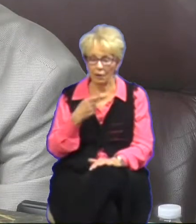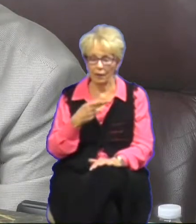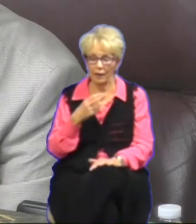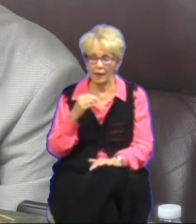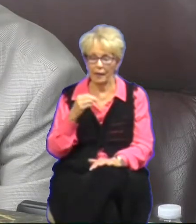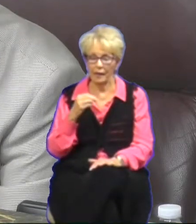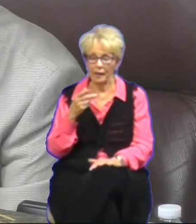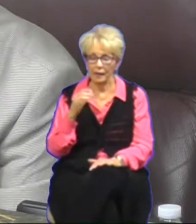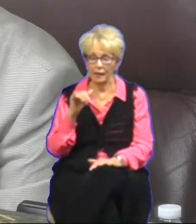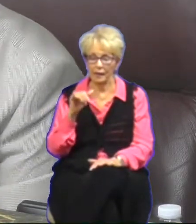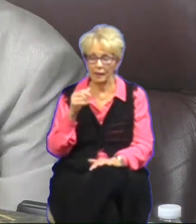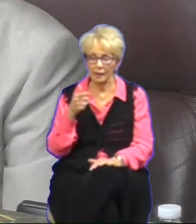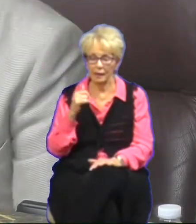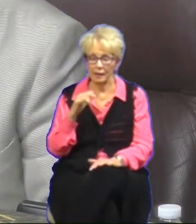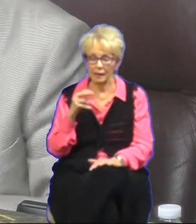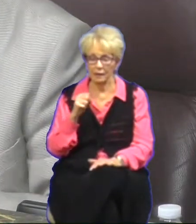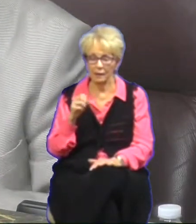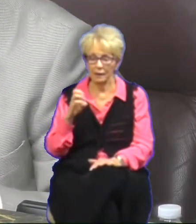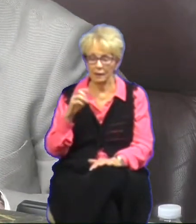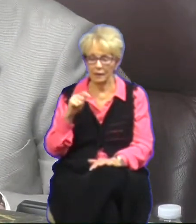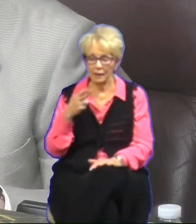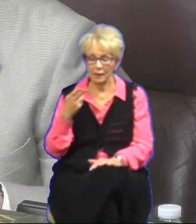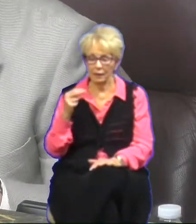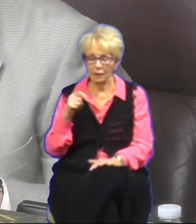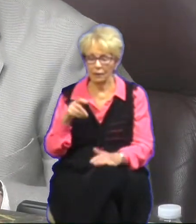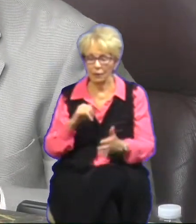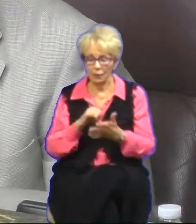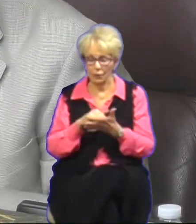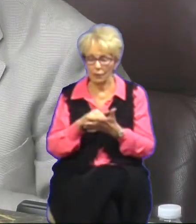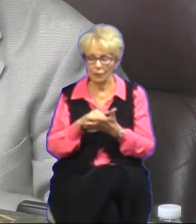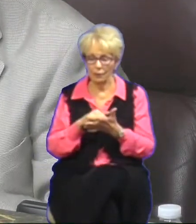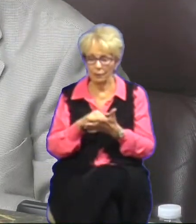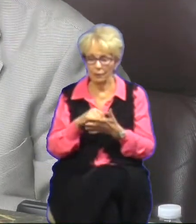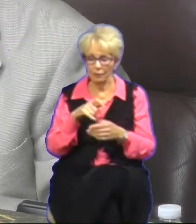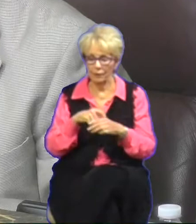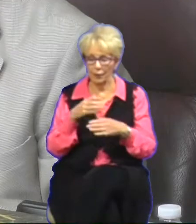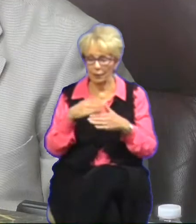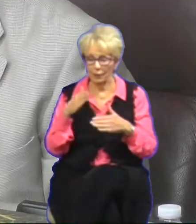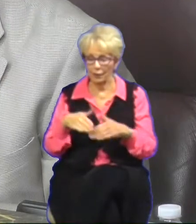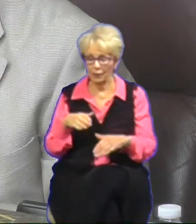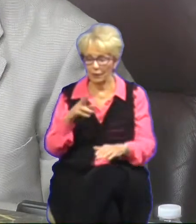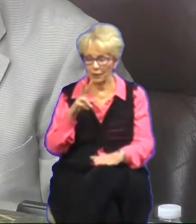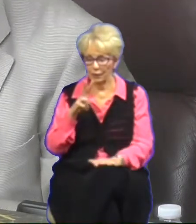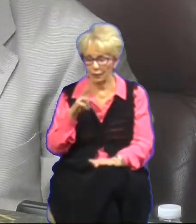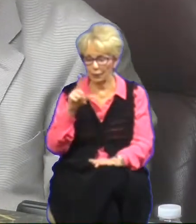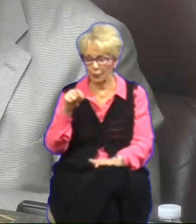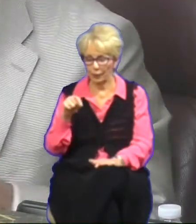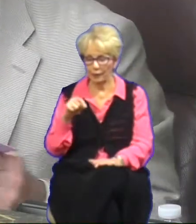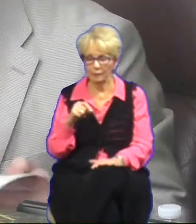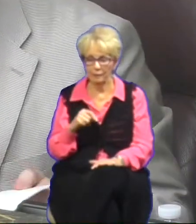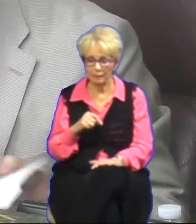Jones, and Seth Hunt for terms to expire on May 3rd, 2020.